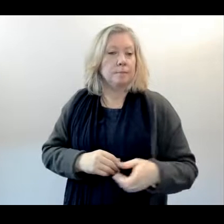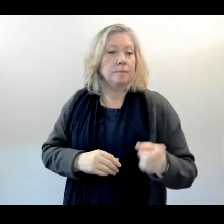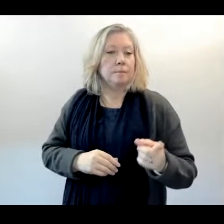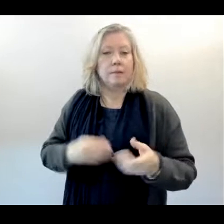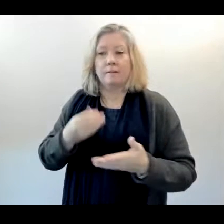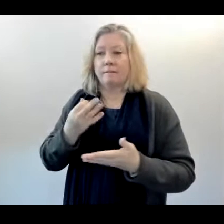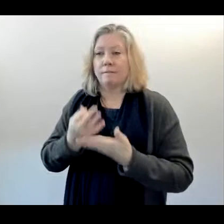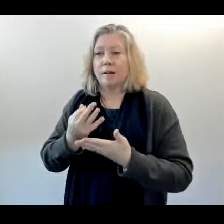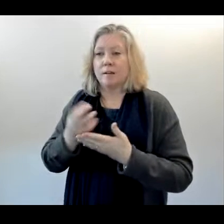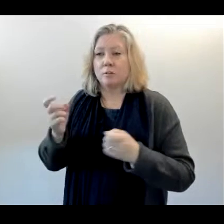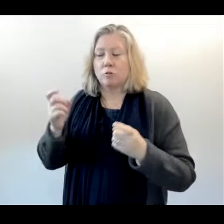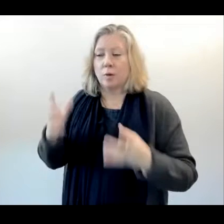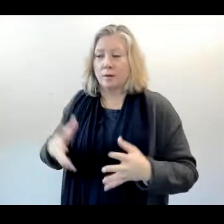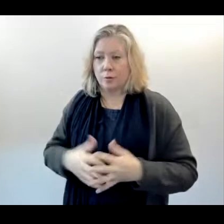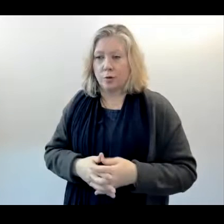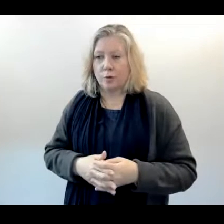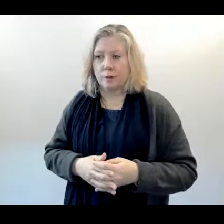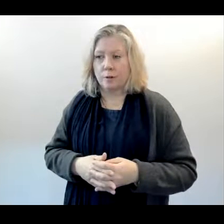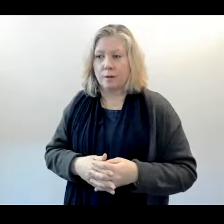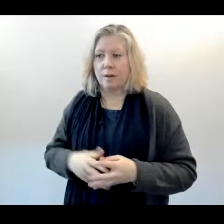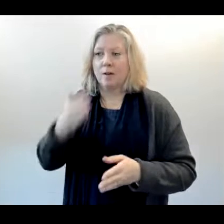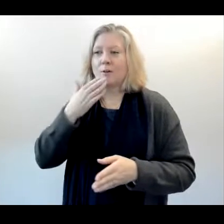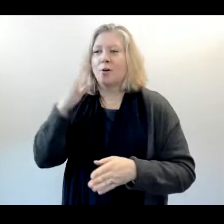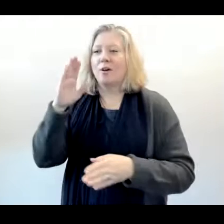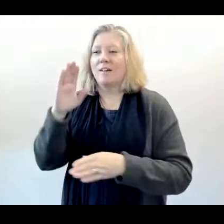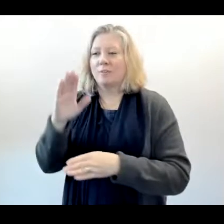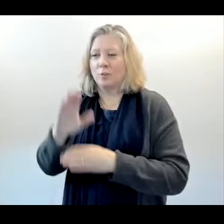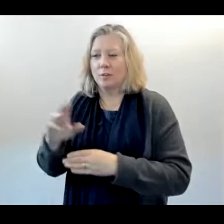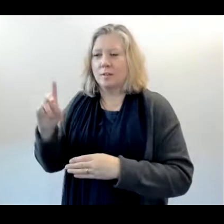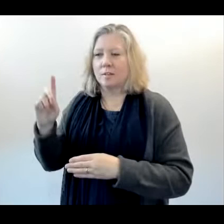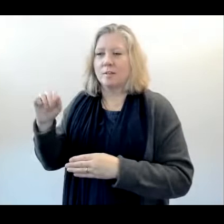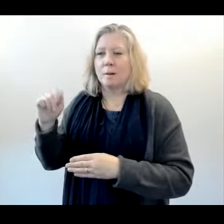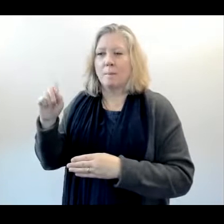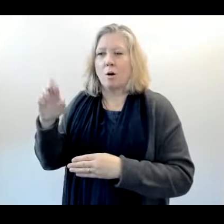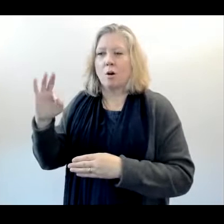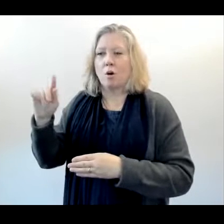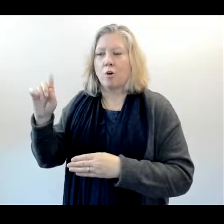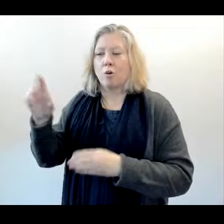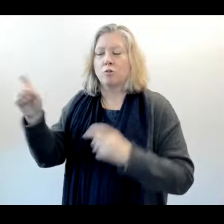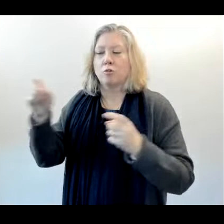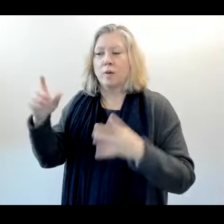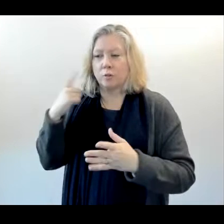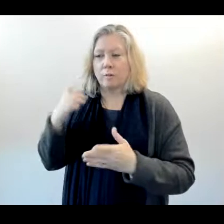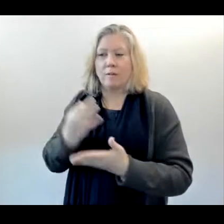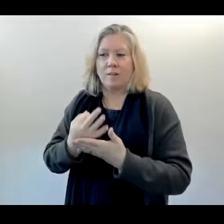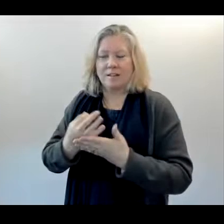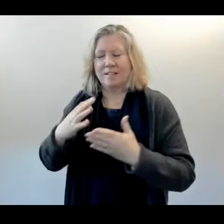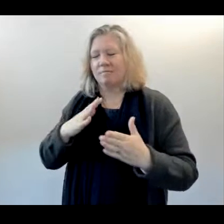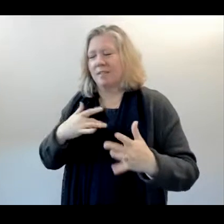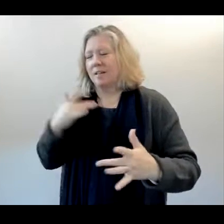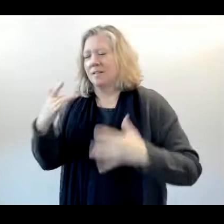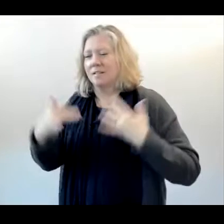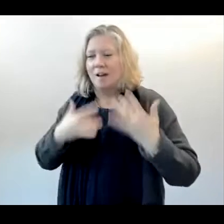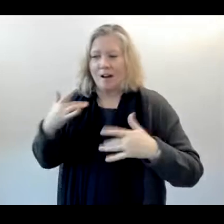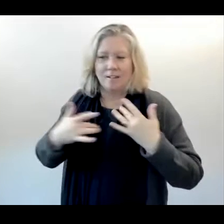Finance Director, DeMar Carter. Good afternoon. I'm DeMar Carter, Director of Finance. I'm excited to